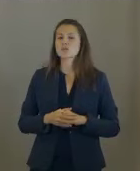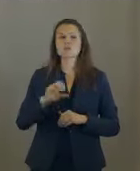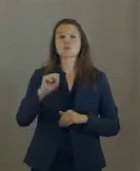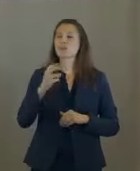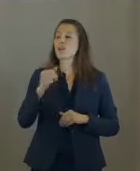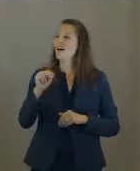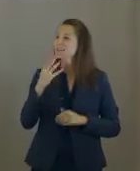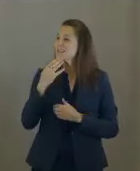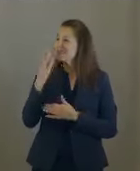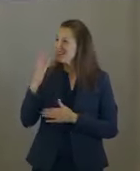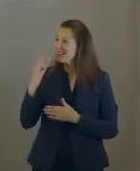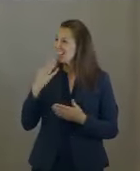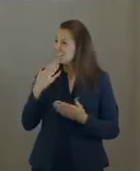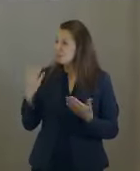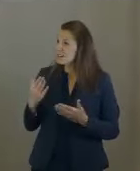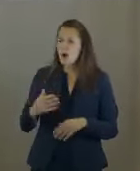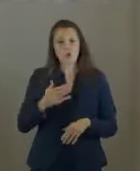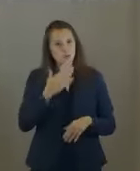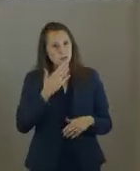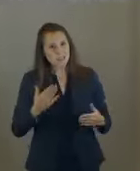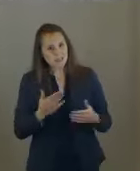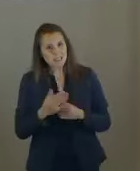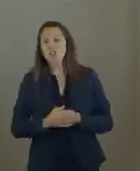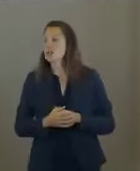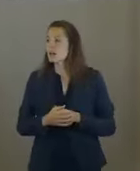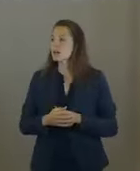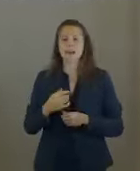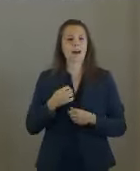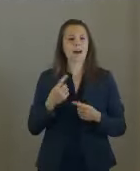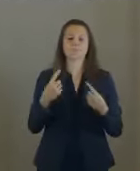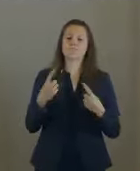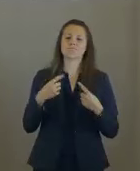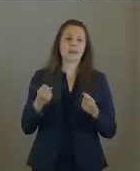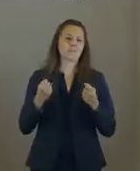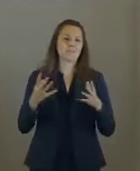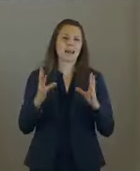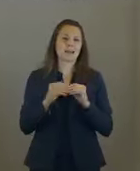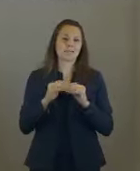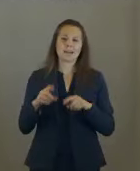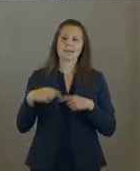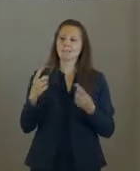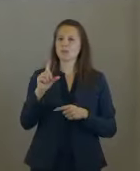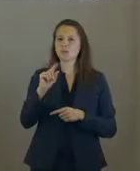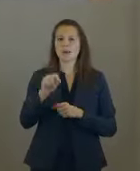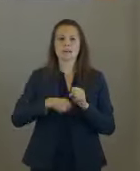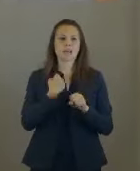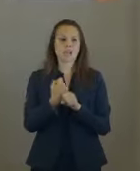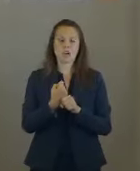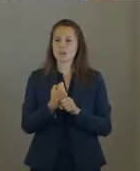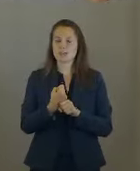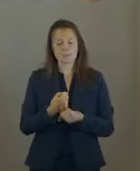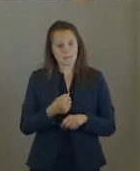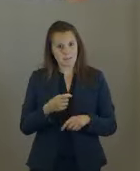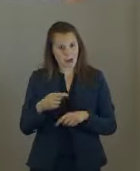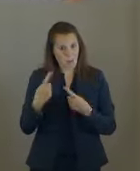Sean, good morning. Thanks for being here. Good to be here. And go right I've ahead. attended many of these over the last 20 years. Haven't attended